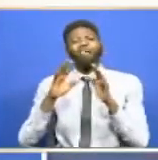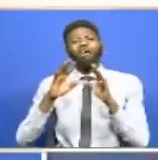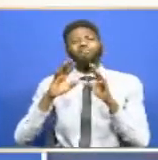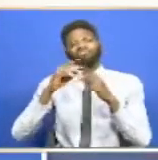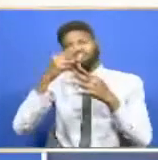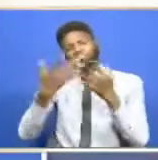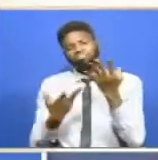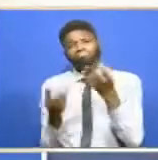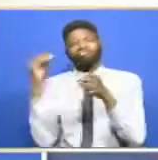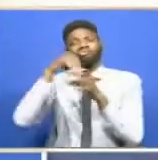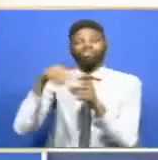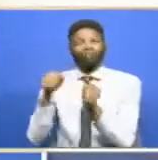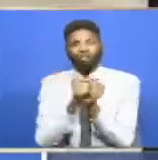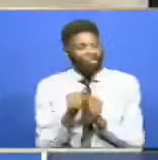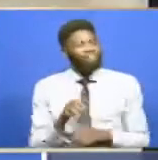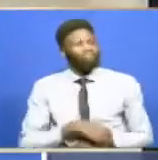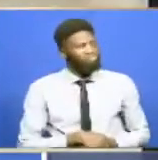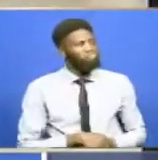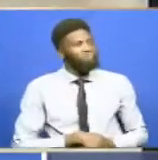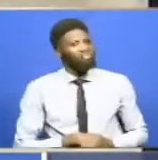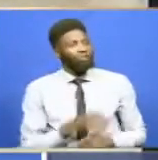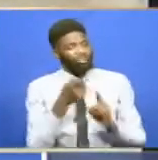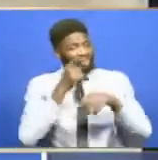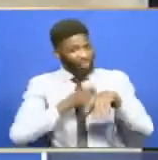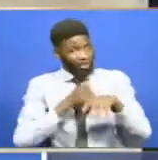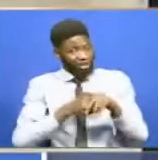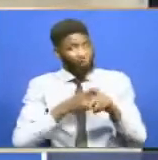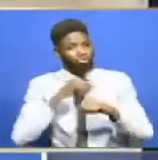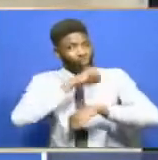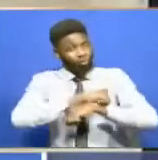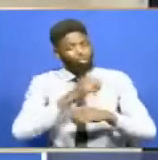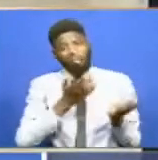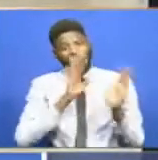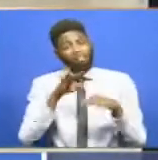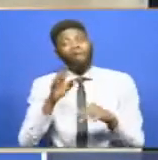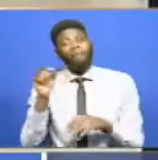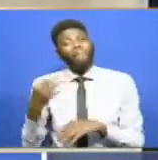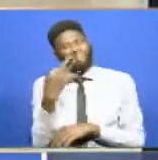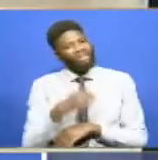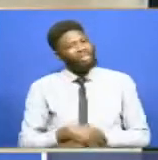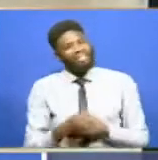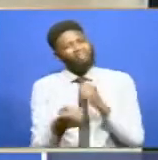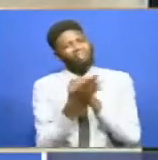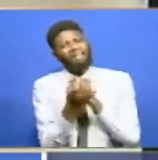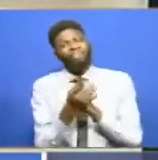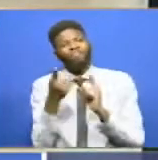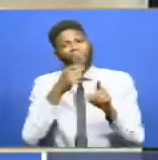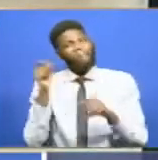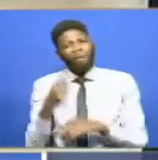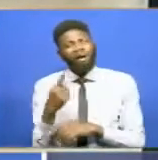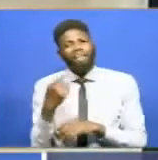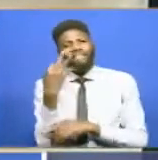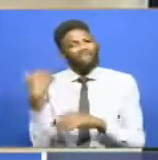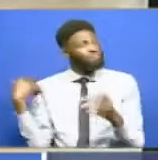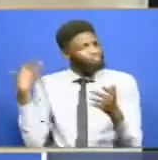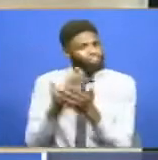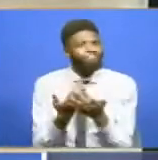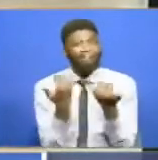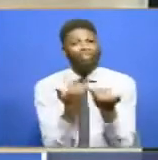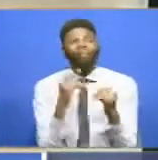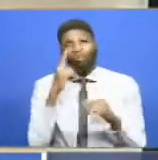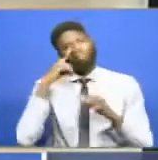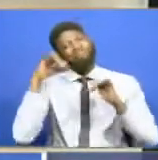everything. Since you came back from school, that was in March. Mm-hmm. Tell us how that is. From March till now, you're still at